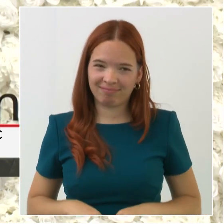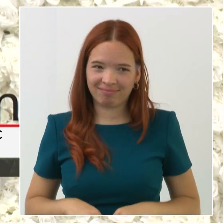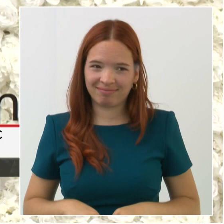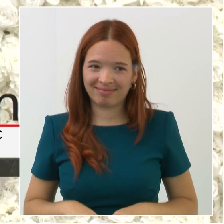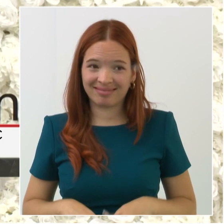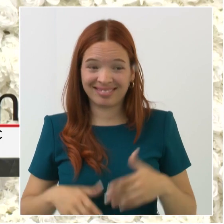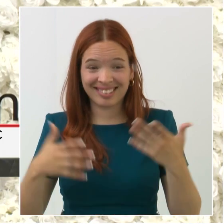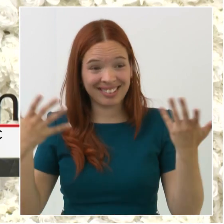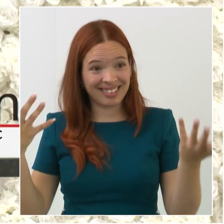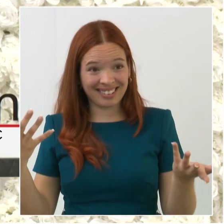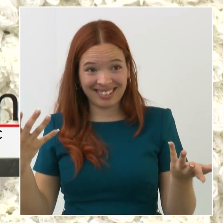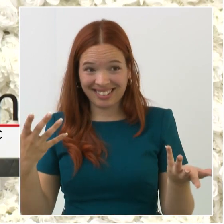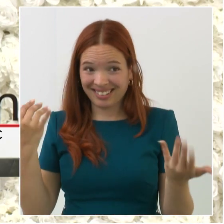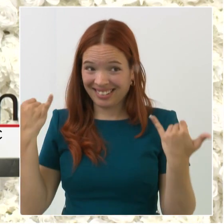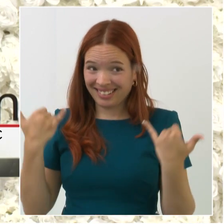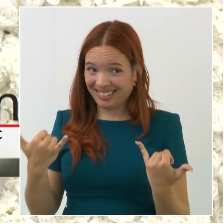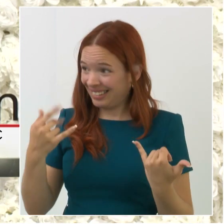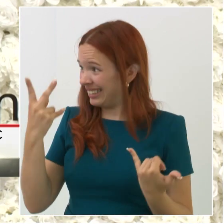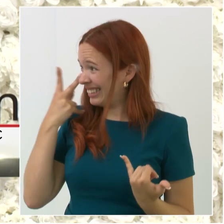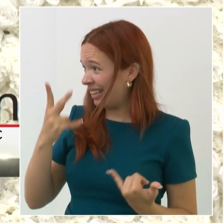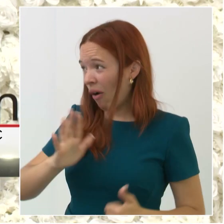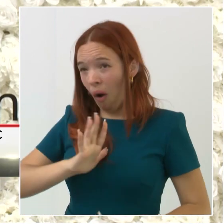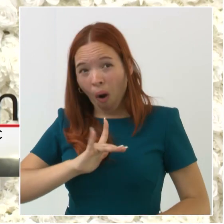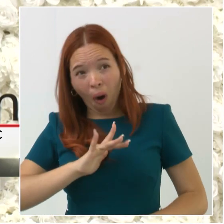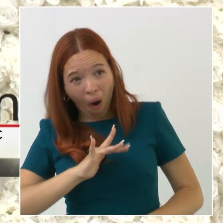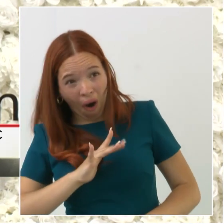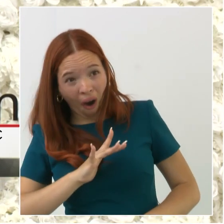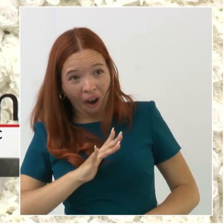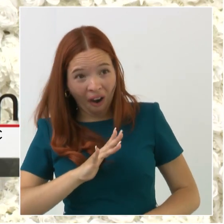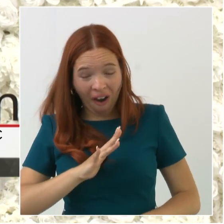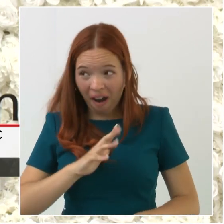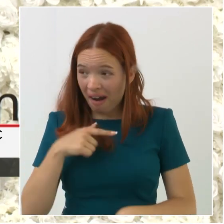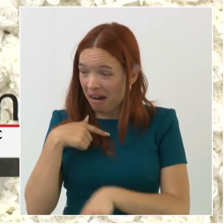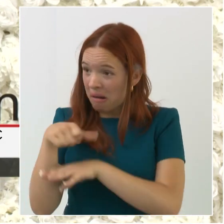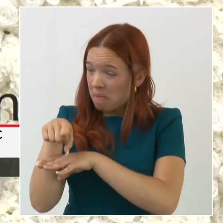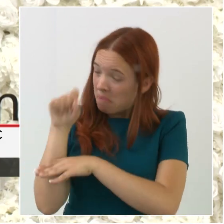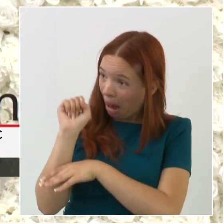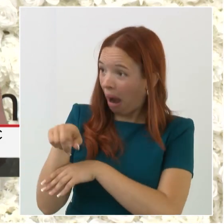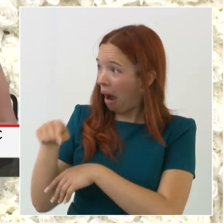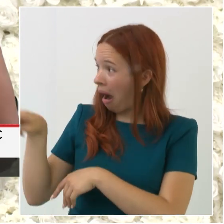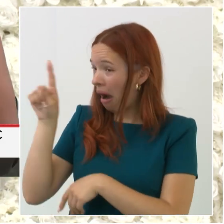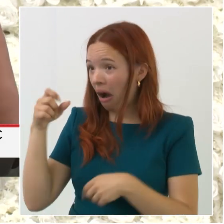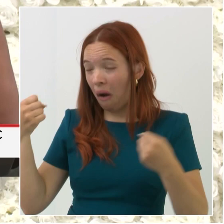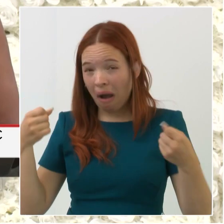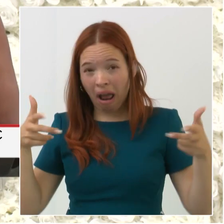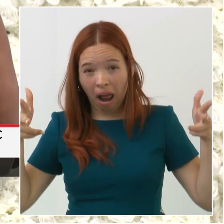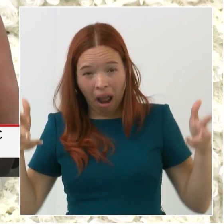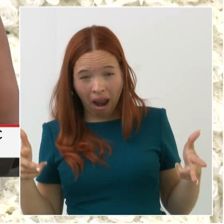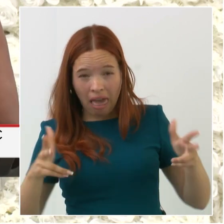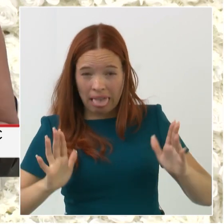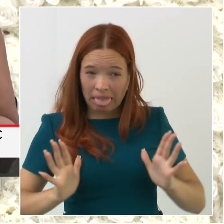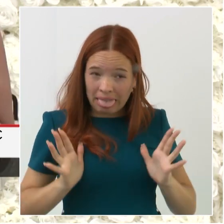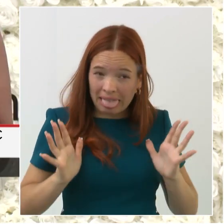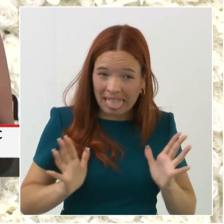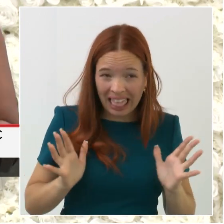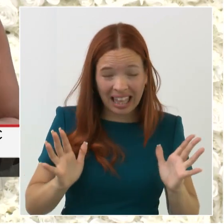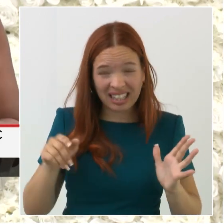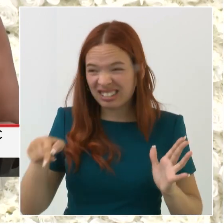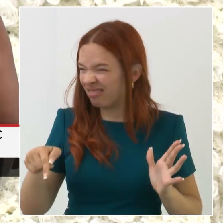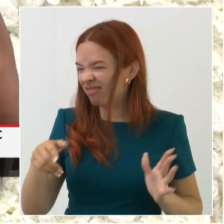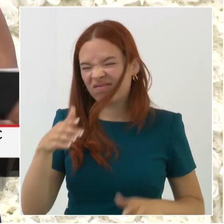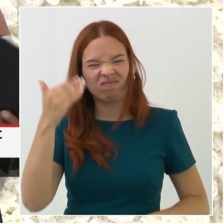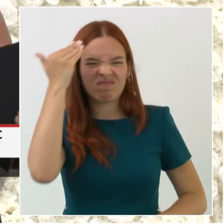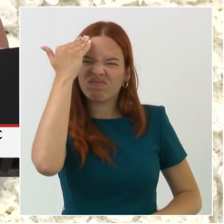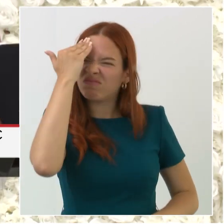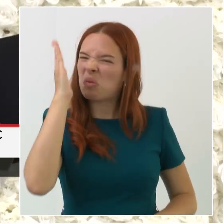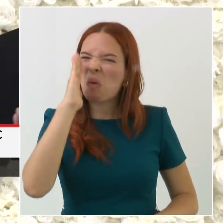but also I'm pretty sure that this will be a very successful location for DARCARS. So thank you